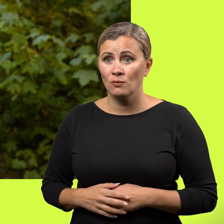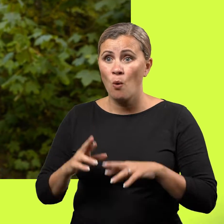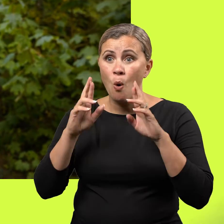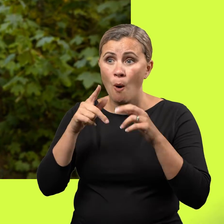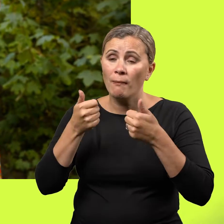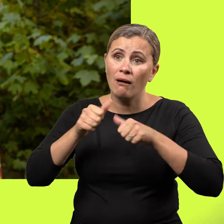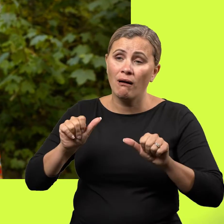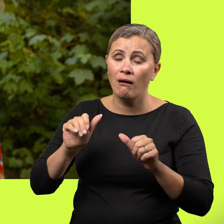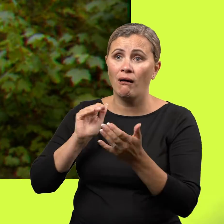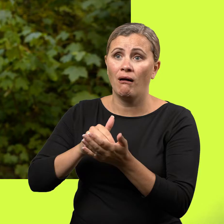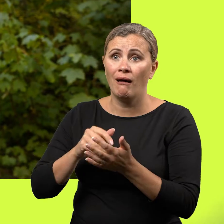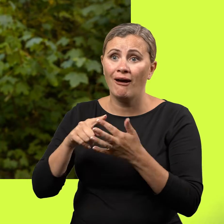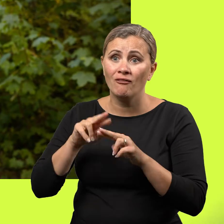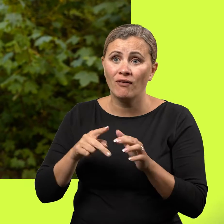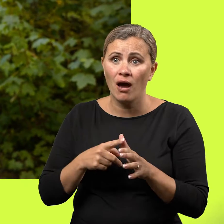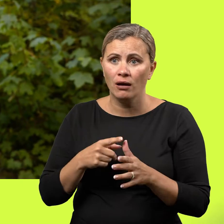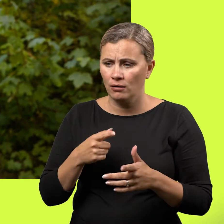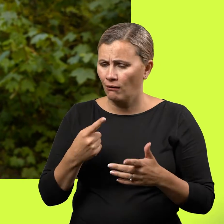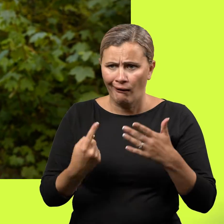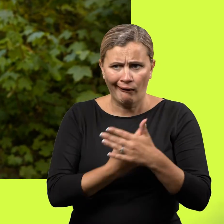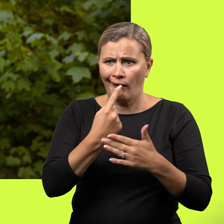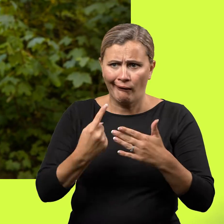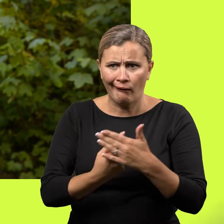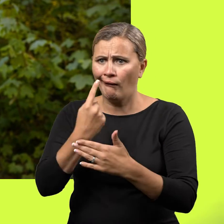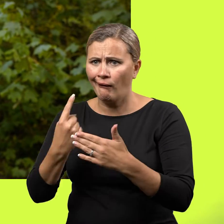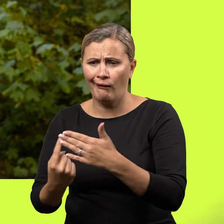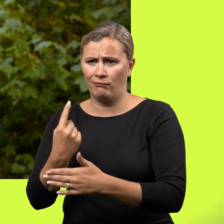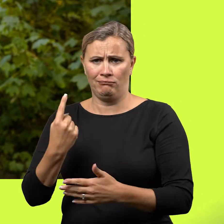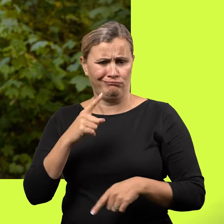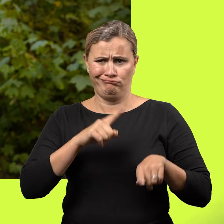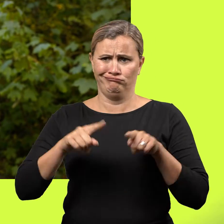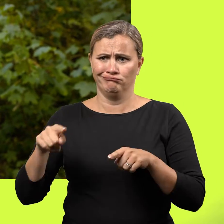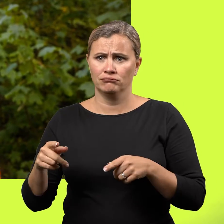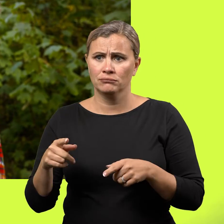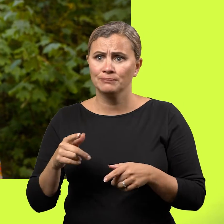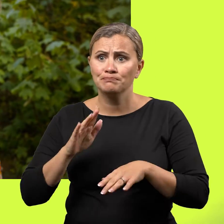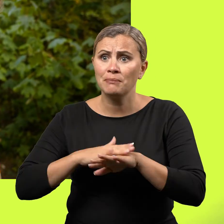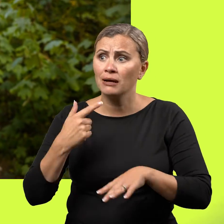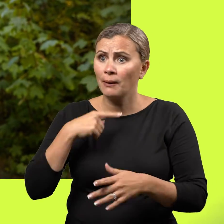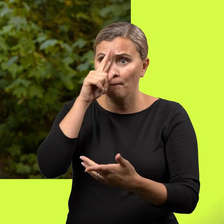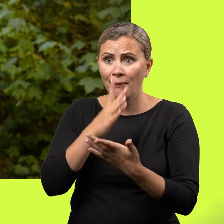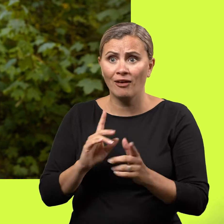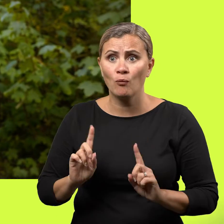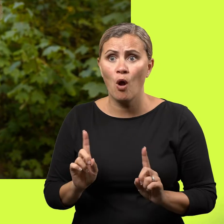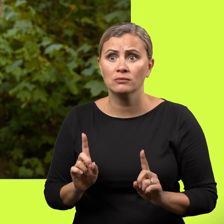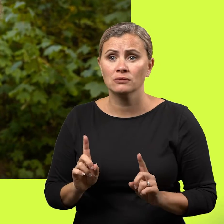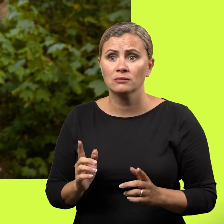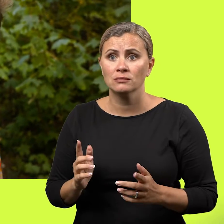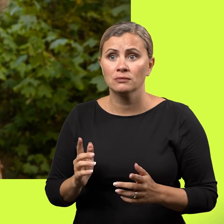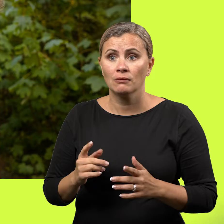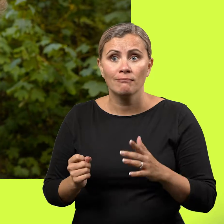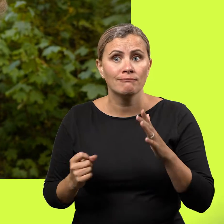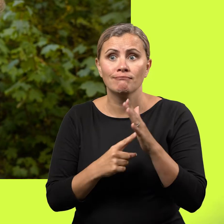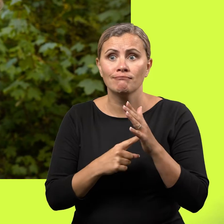Hope you make it ever. This random occurrence, it doesn't matter what you believe. All